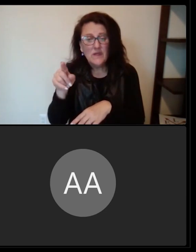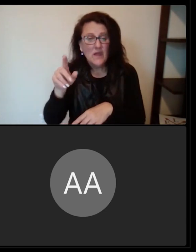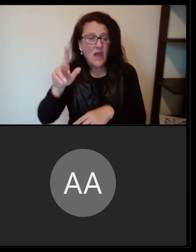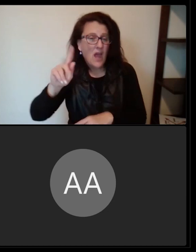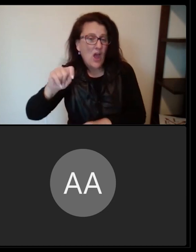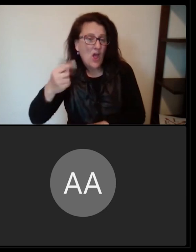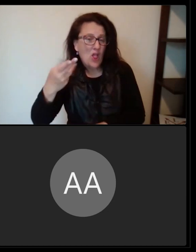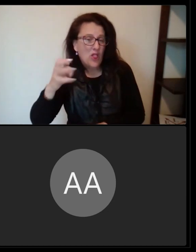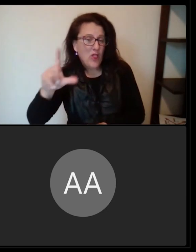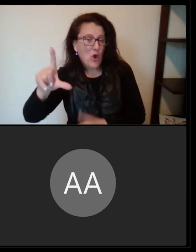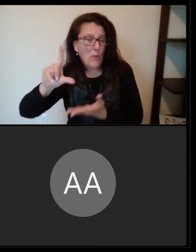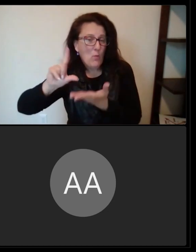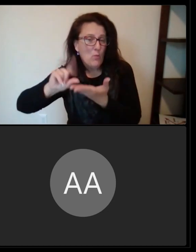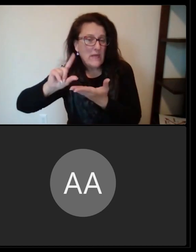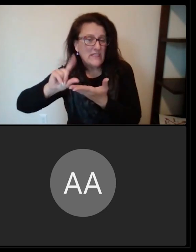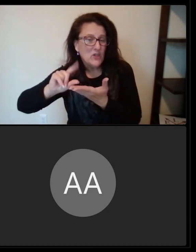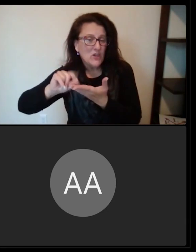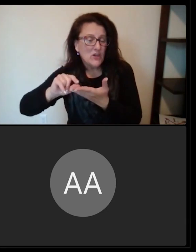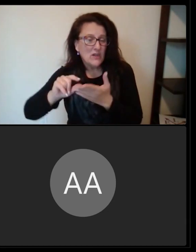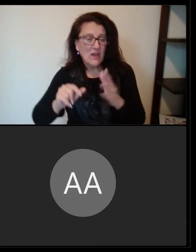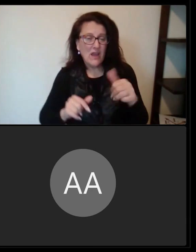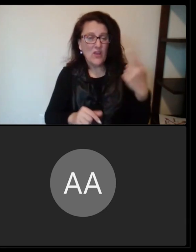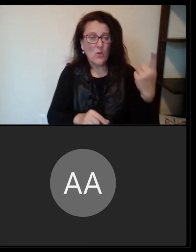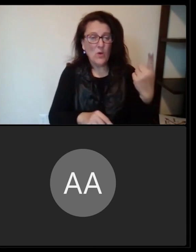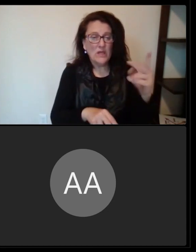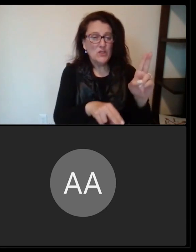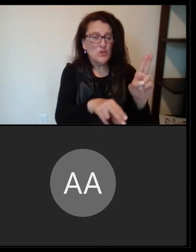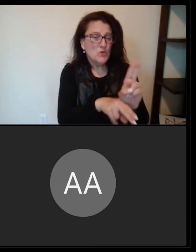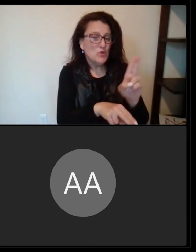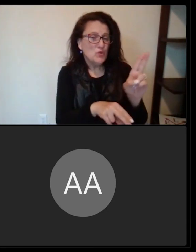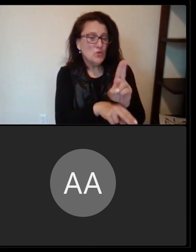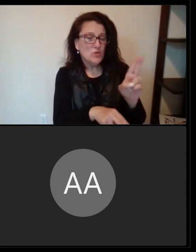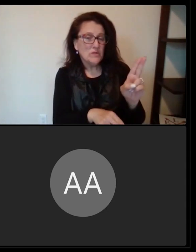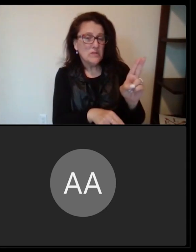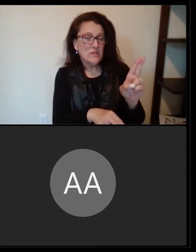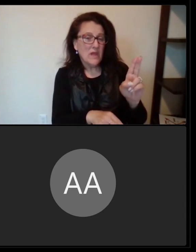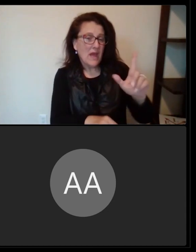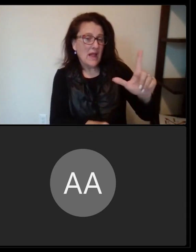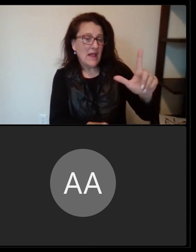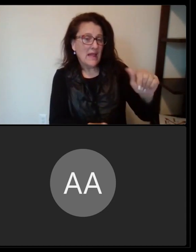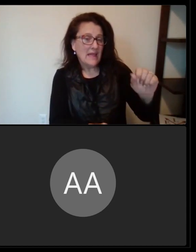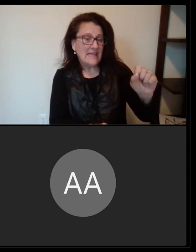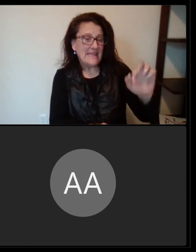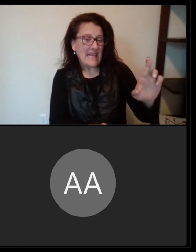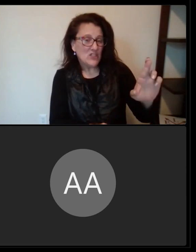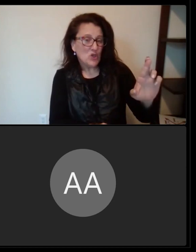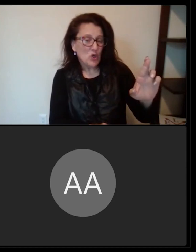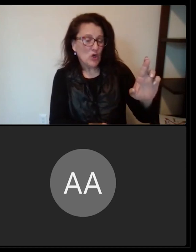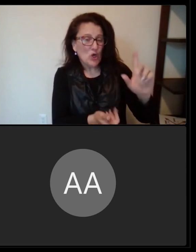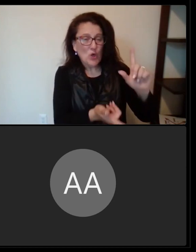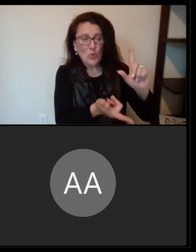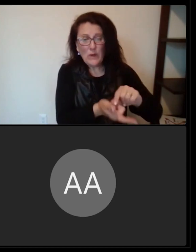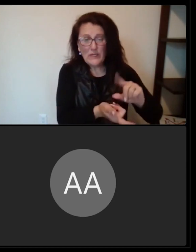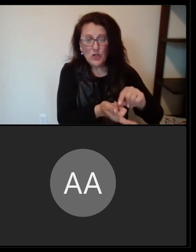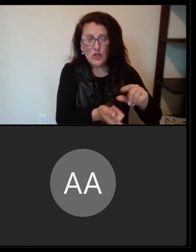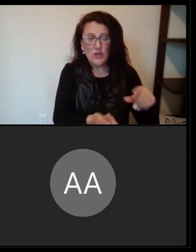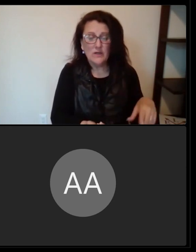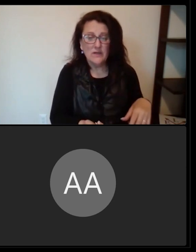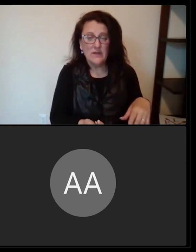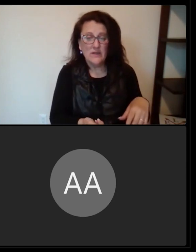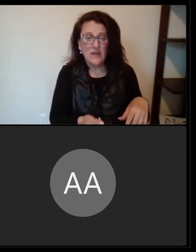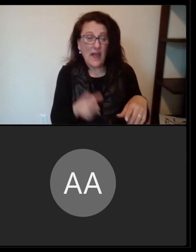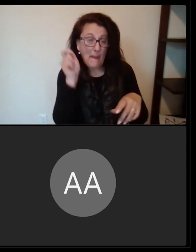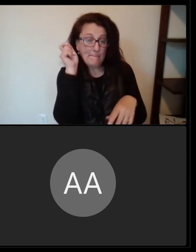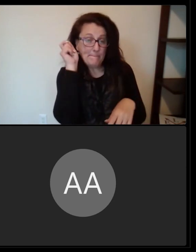printer and one uses one commercial laser printer. The actual marking device